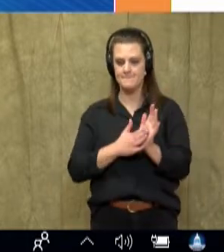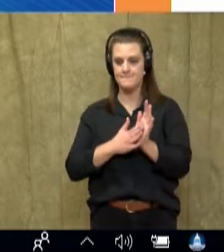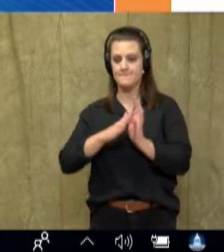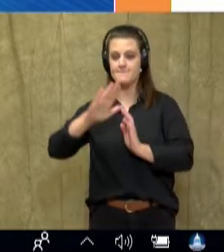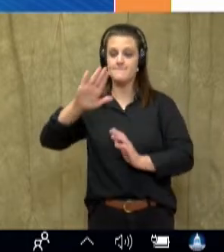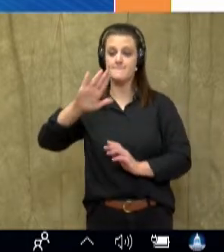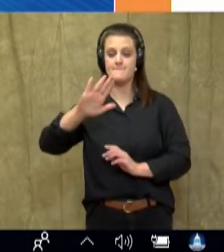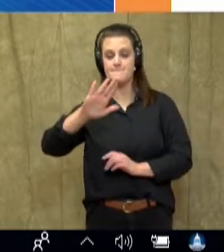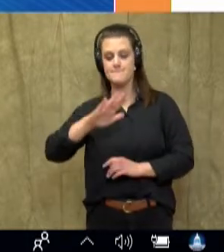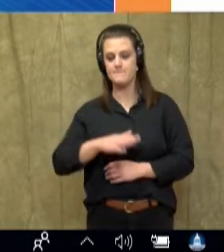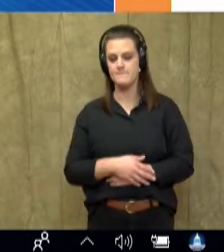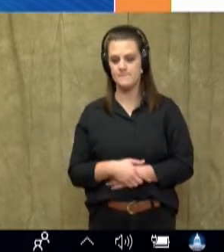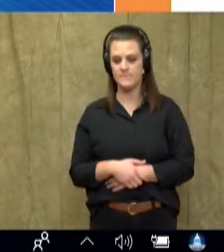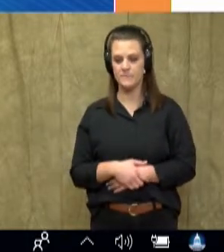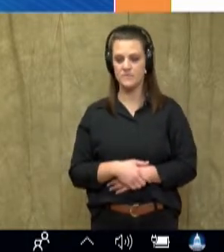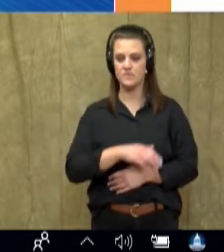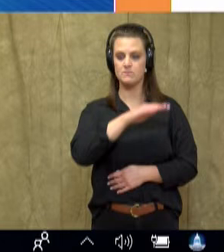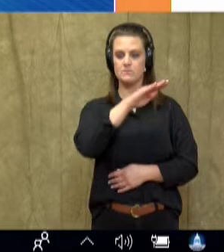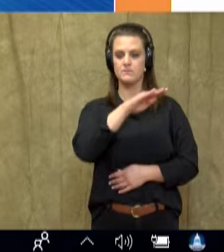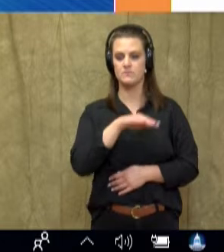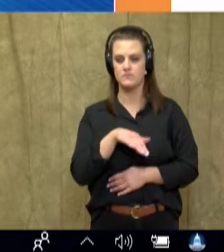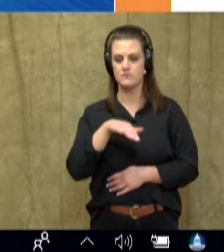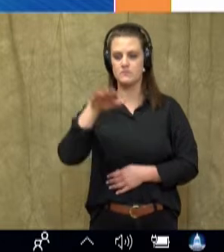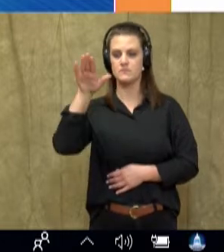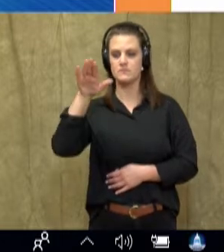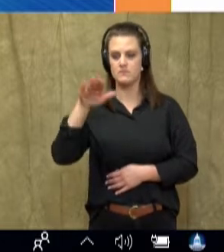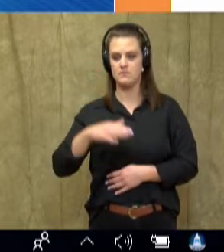you clap your...